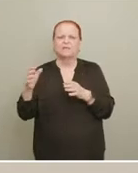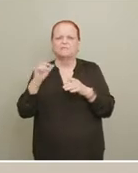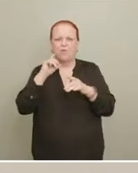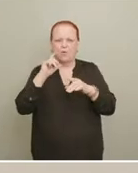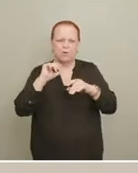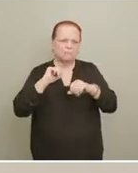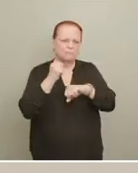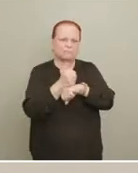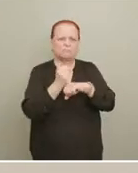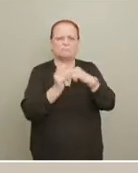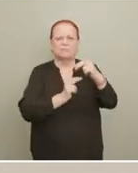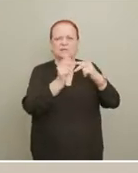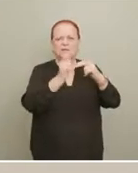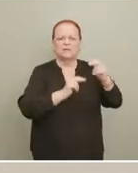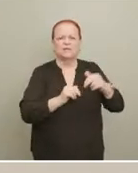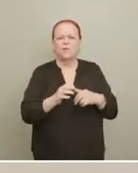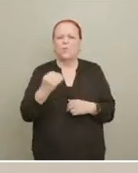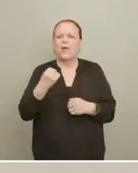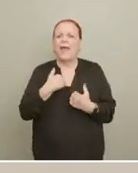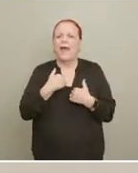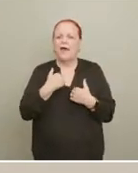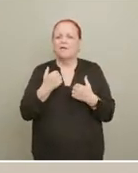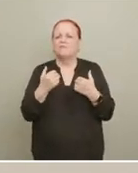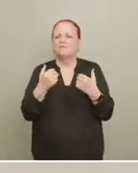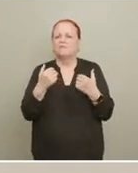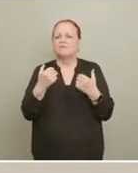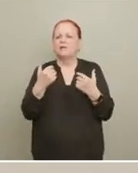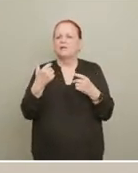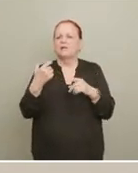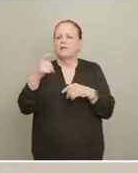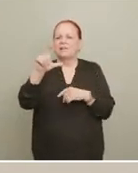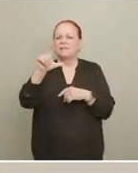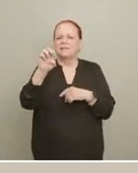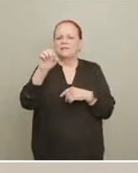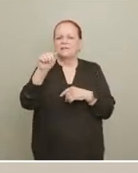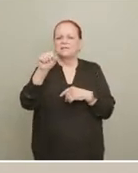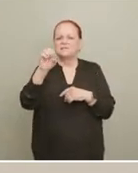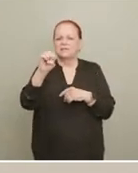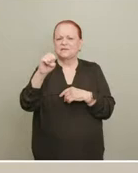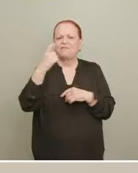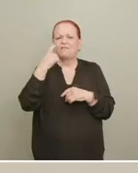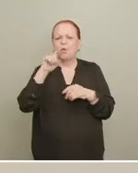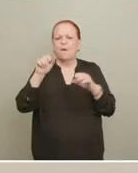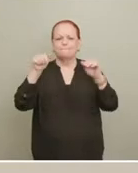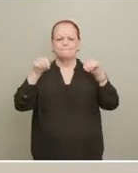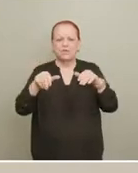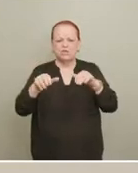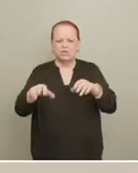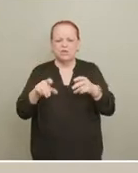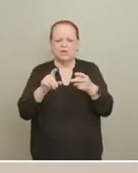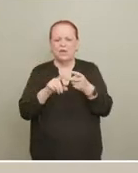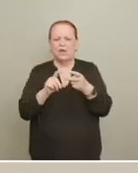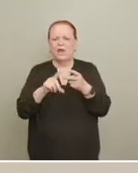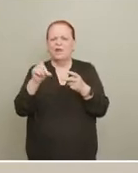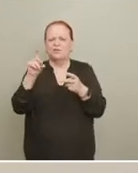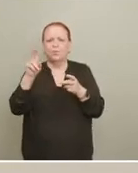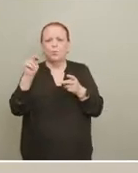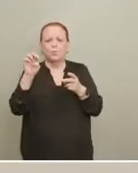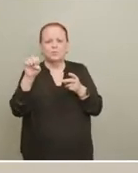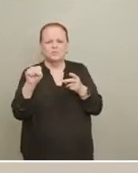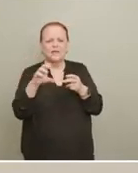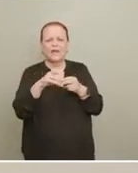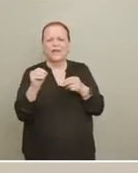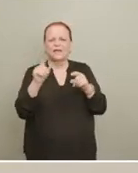county leases that we operate for our beaches and the dunes and different